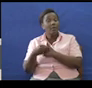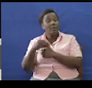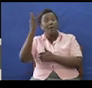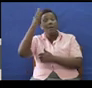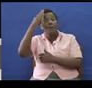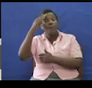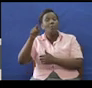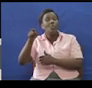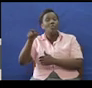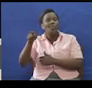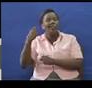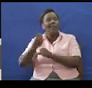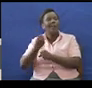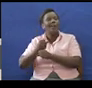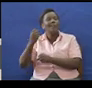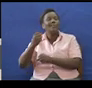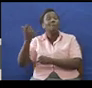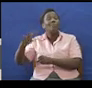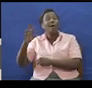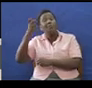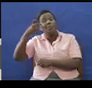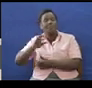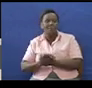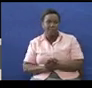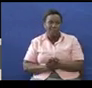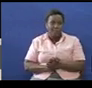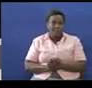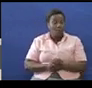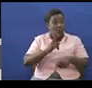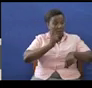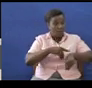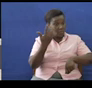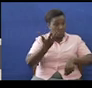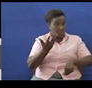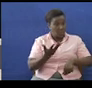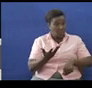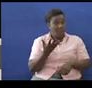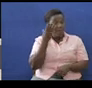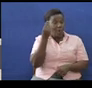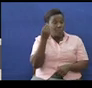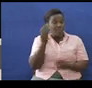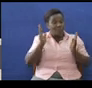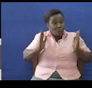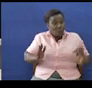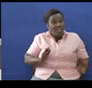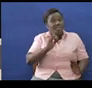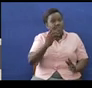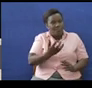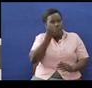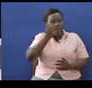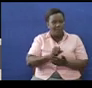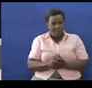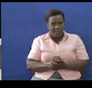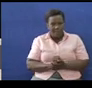become emotionally affected. And sometimes they can even affect their movement, or they can have some pains.